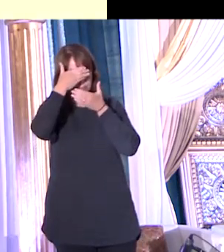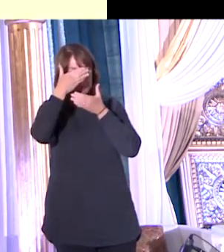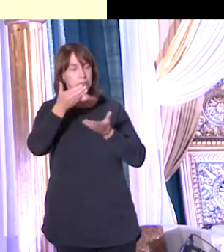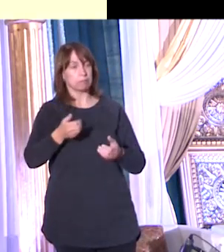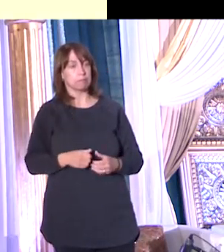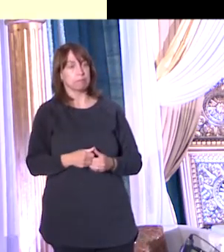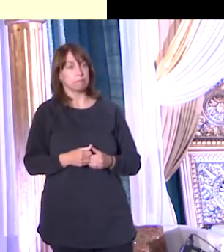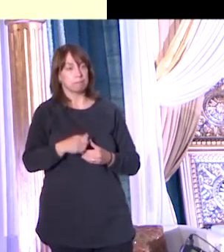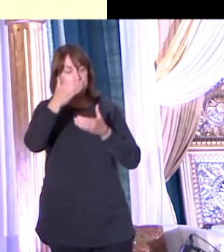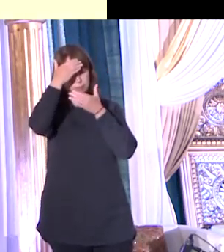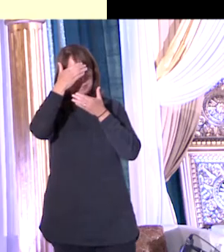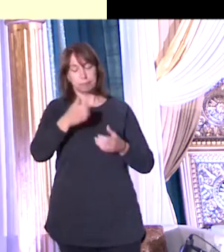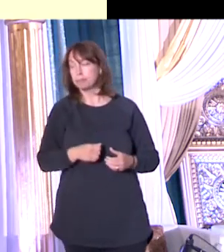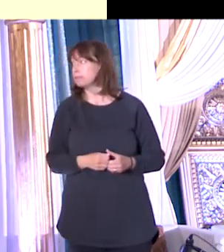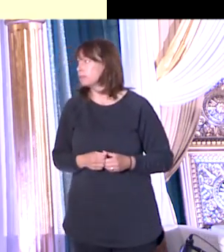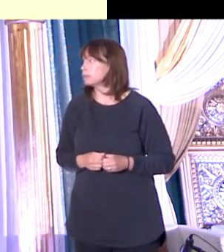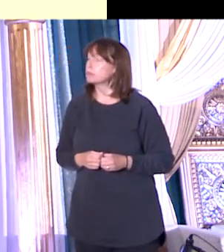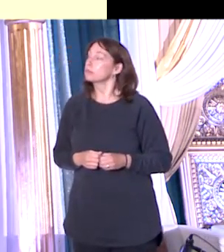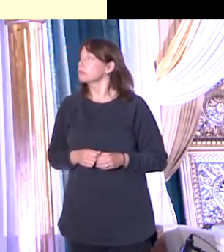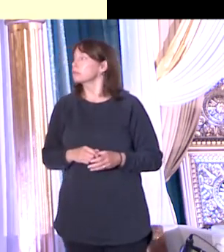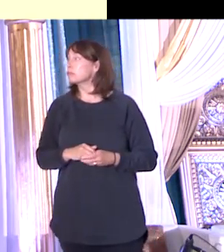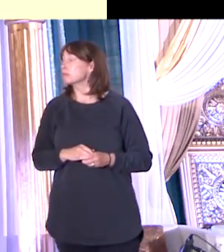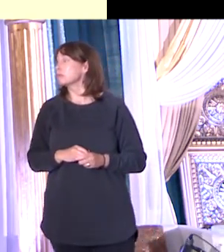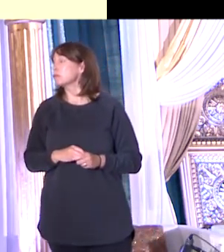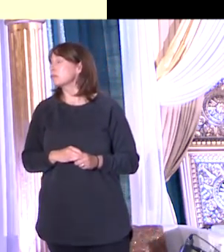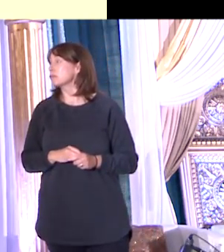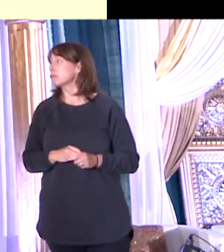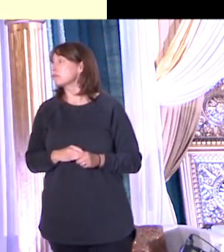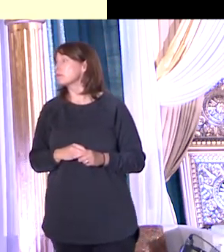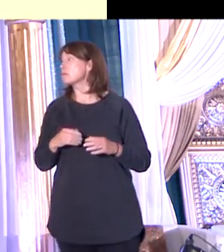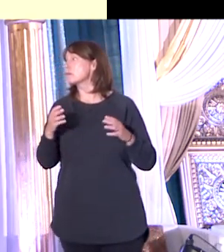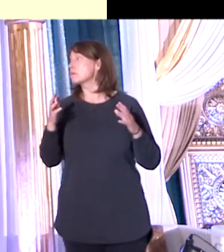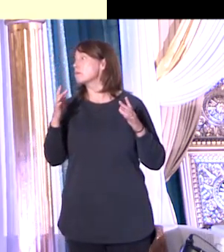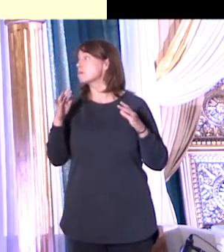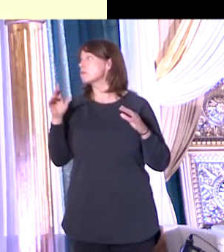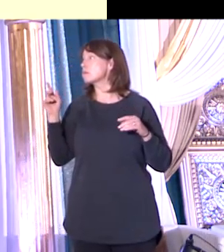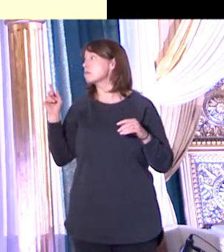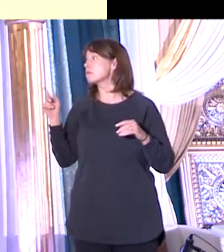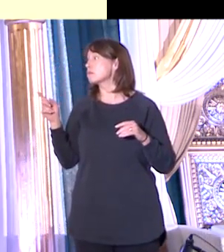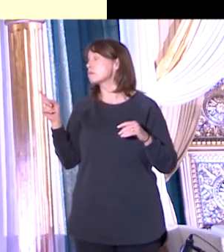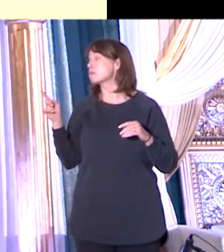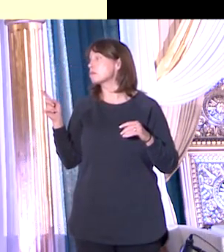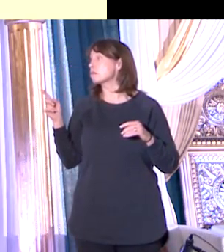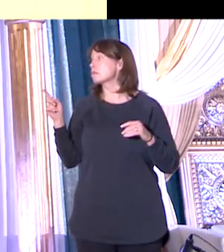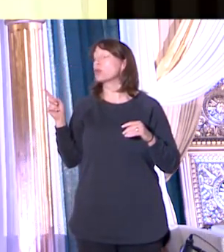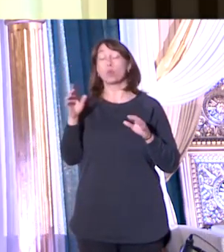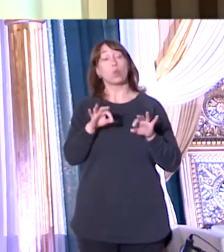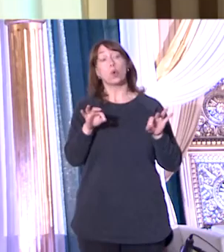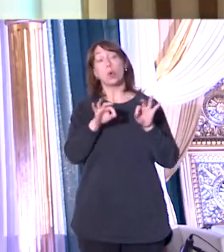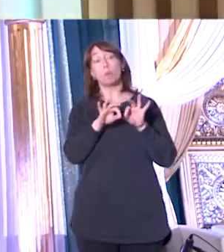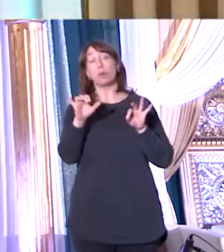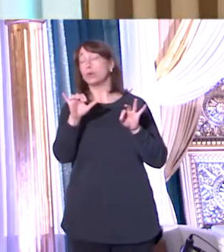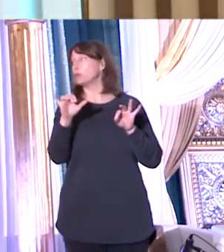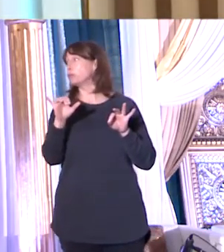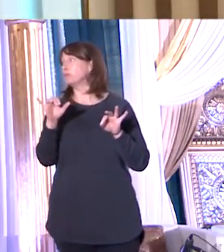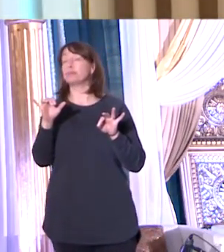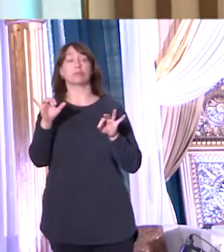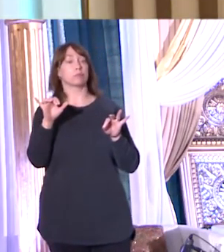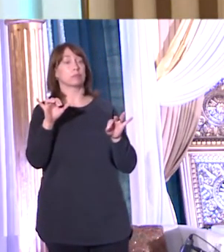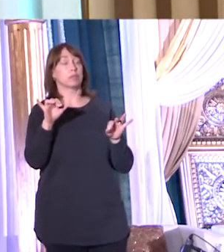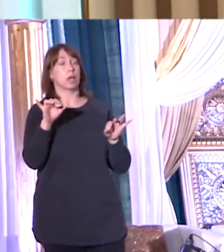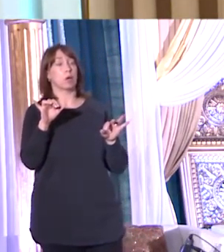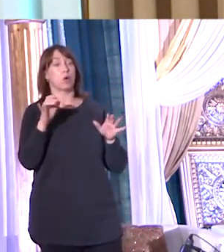Let me turn to another topic, which I think is quite clear that one that's important to address, and that's how Muslims are treated in